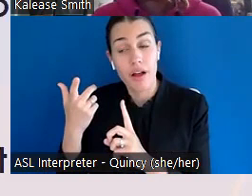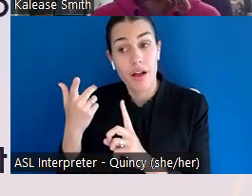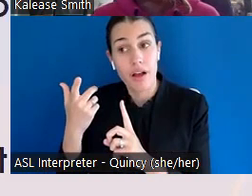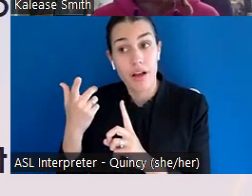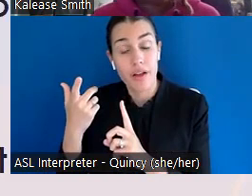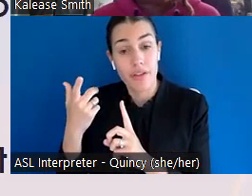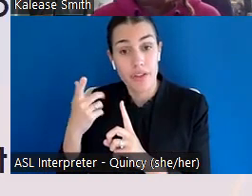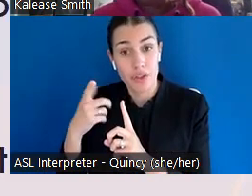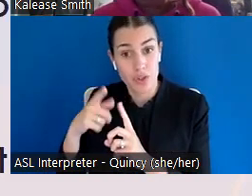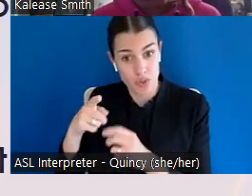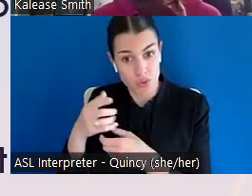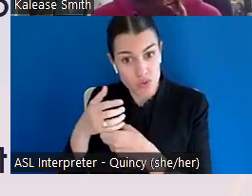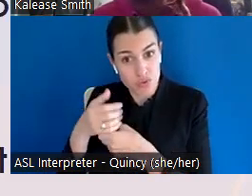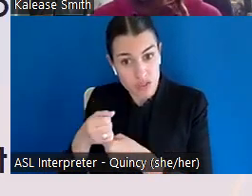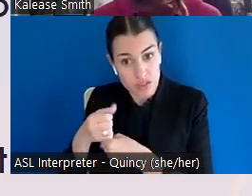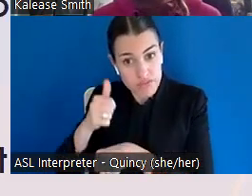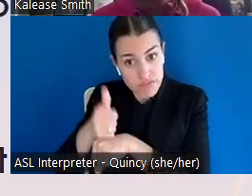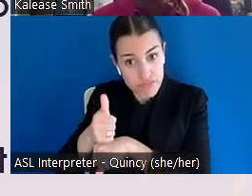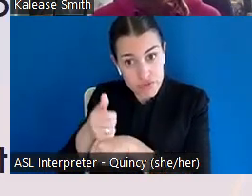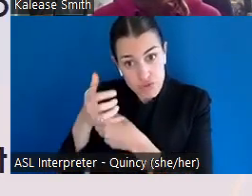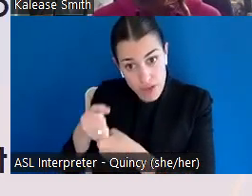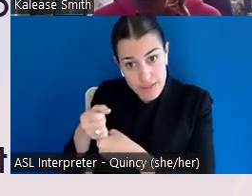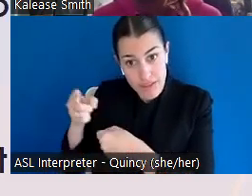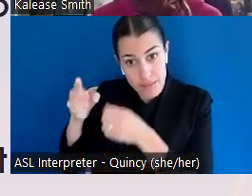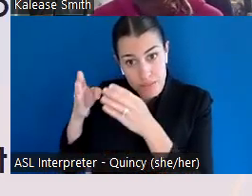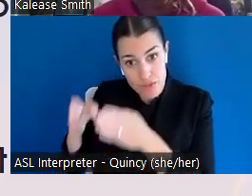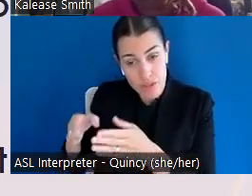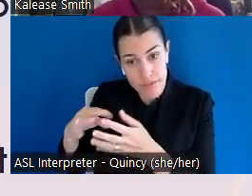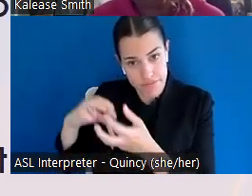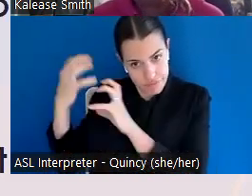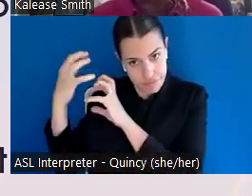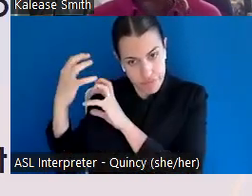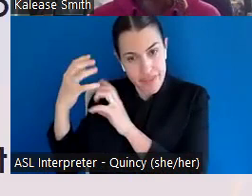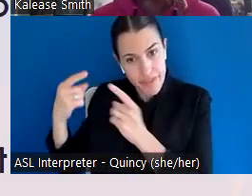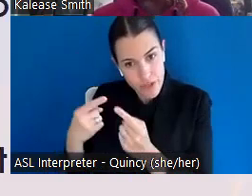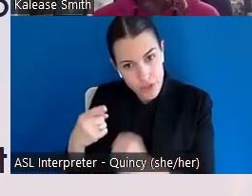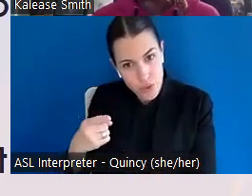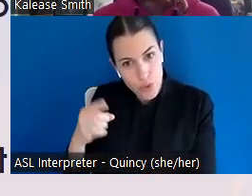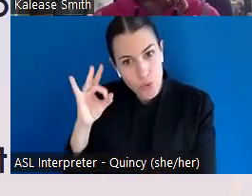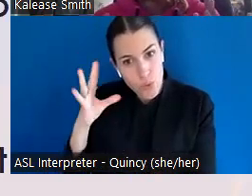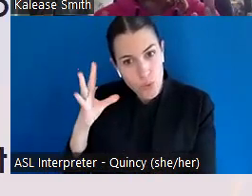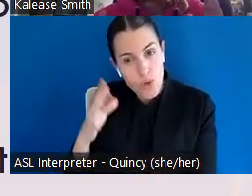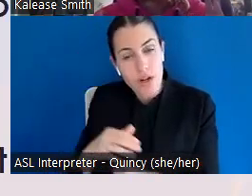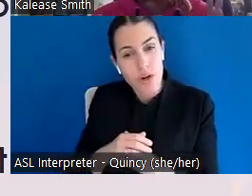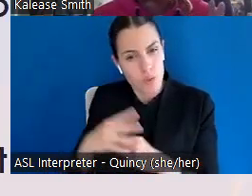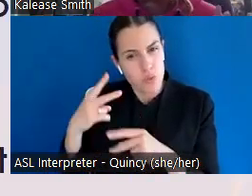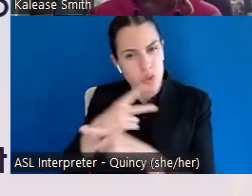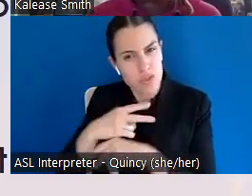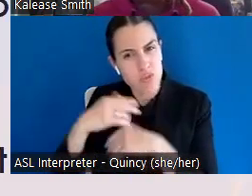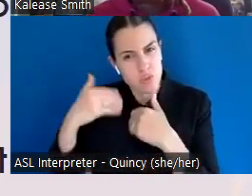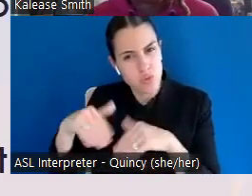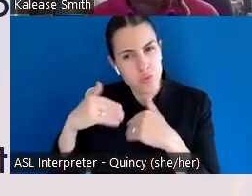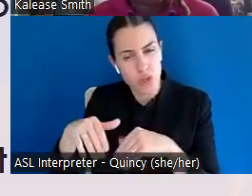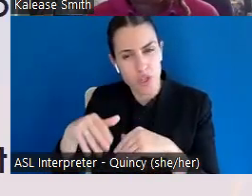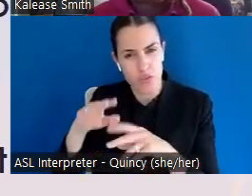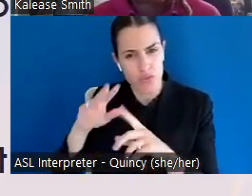that you trusted this individual, and this is the person that hurt you. So you look at the world